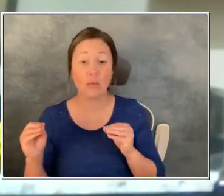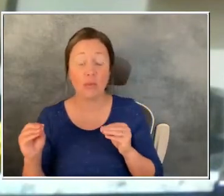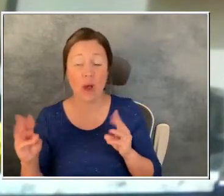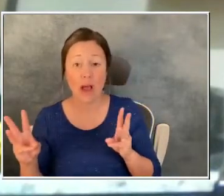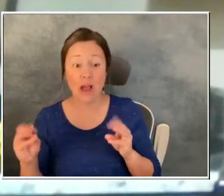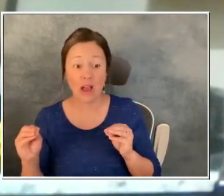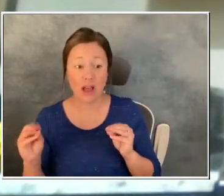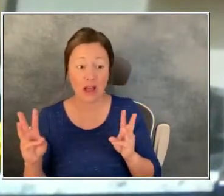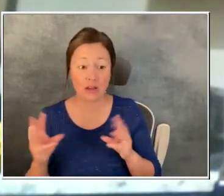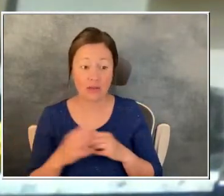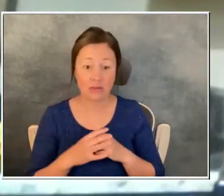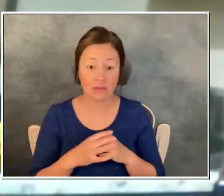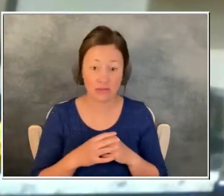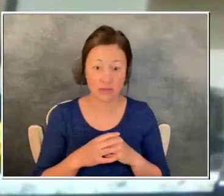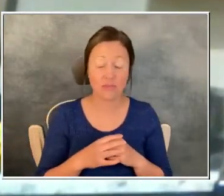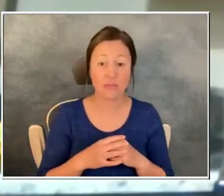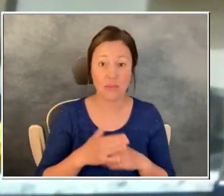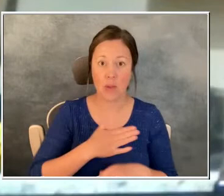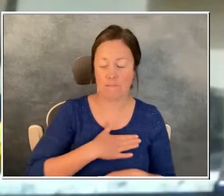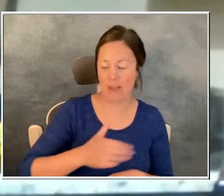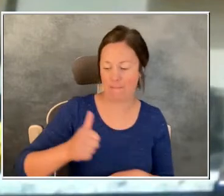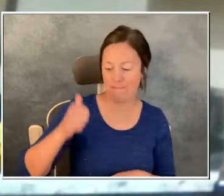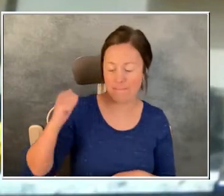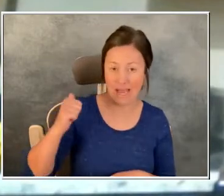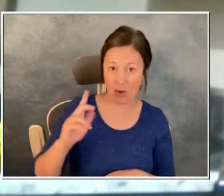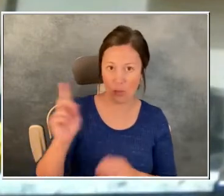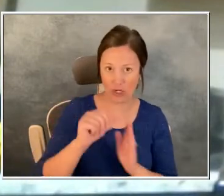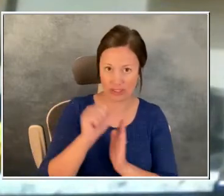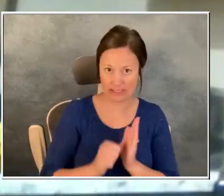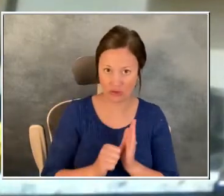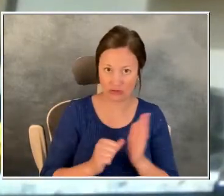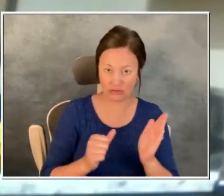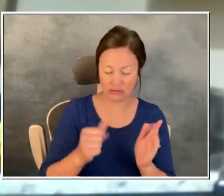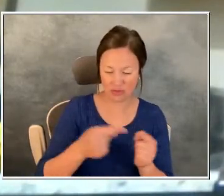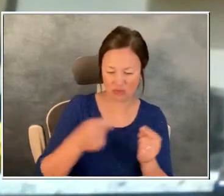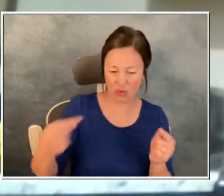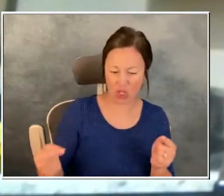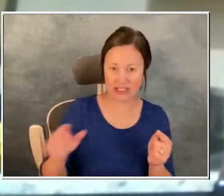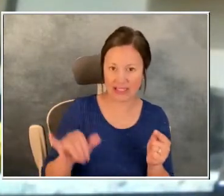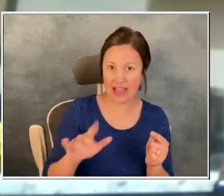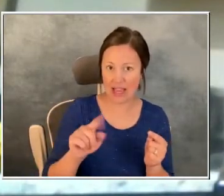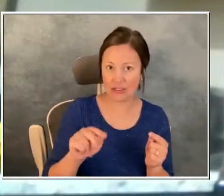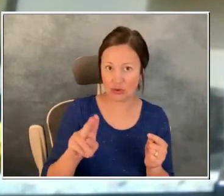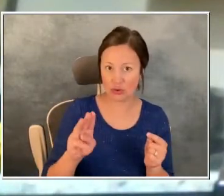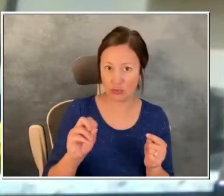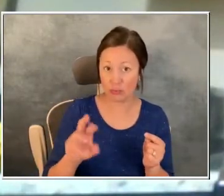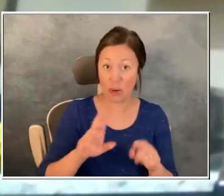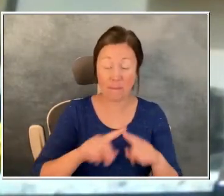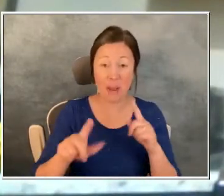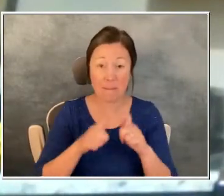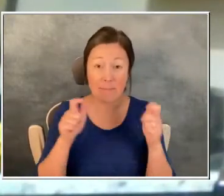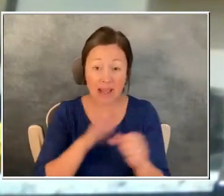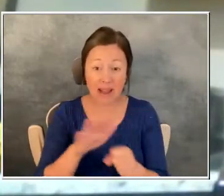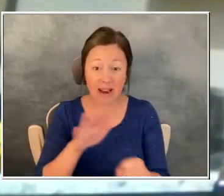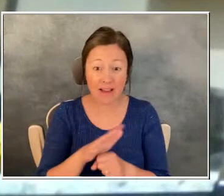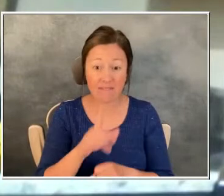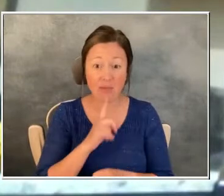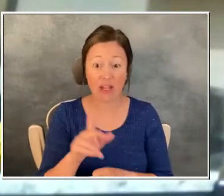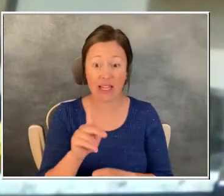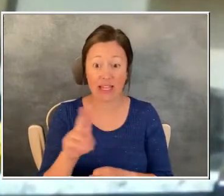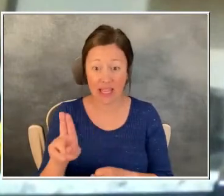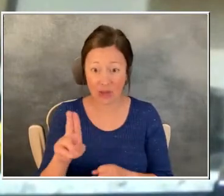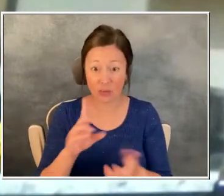from where my incision was on my back. But it was large enough to where they were pretty sure it was